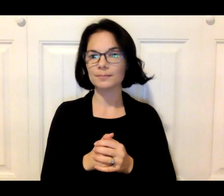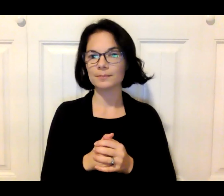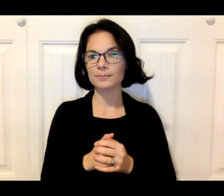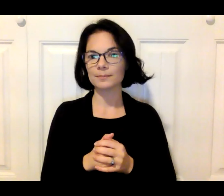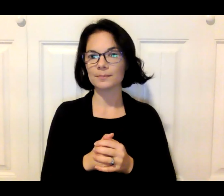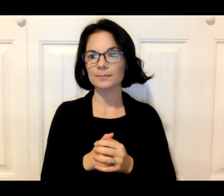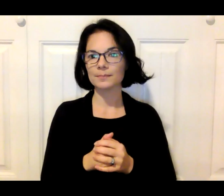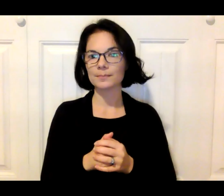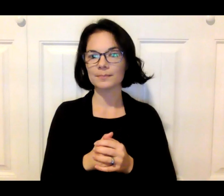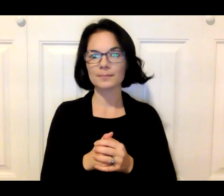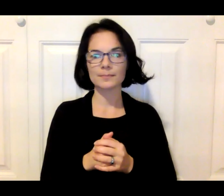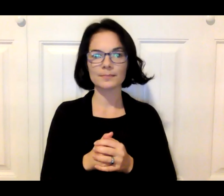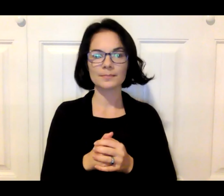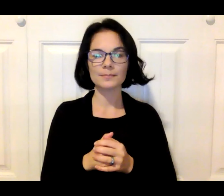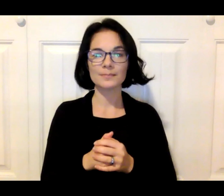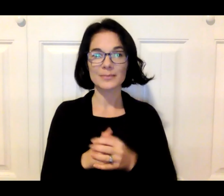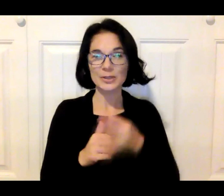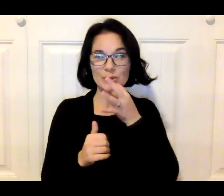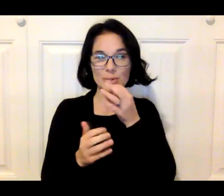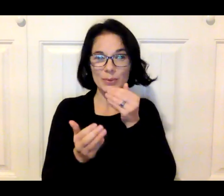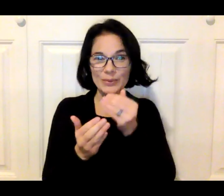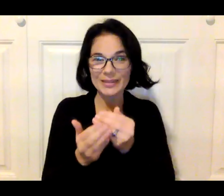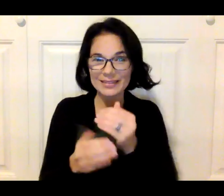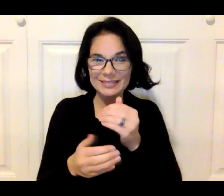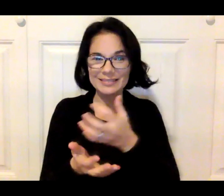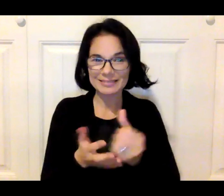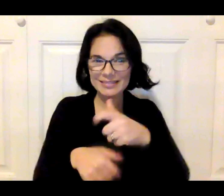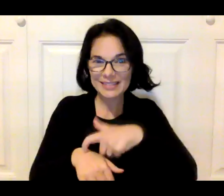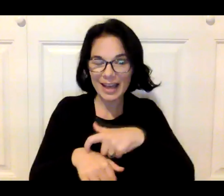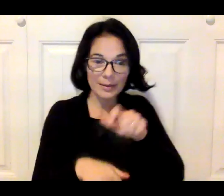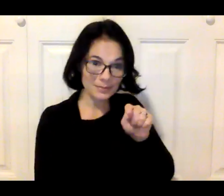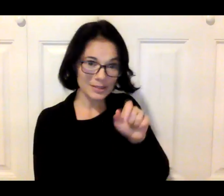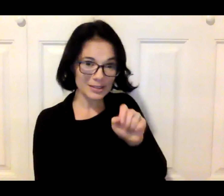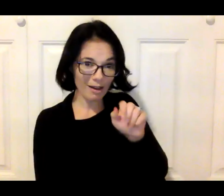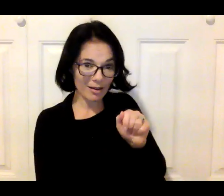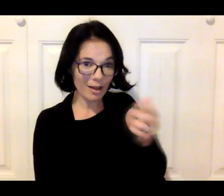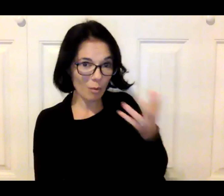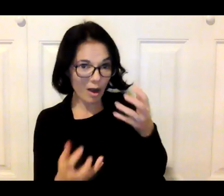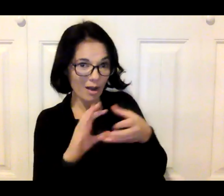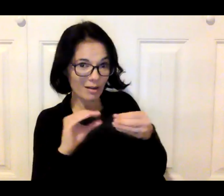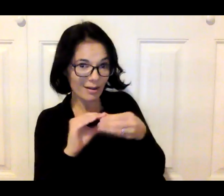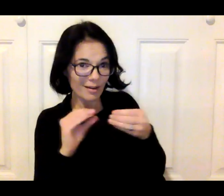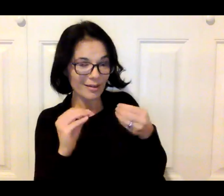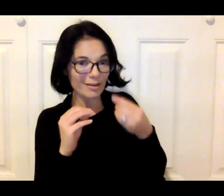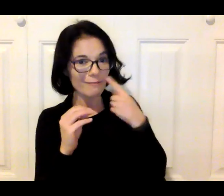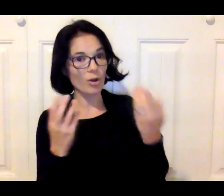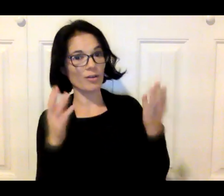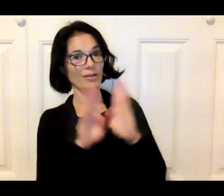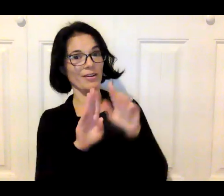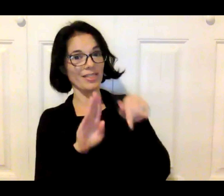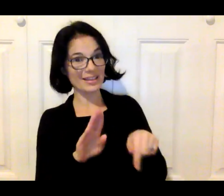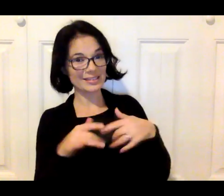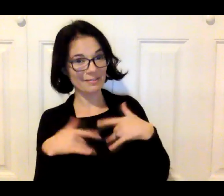And we're almost about at time. Tana, did you want to say anything to close us out, or any of the other